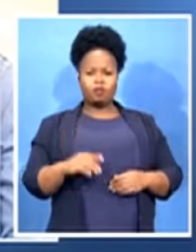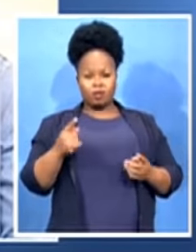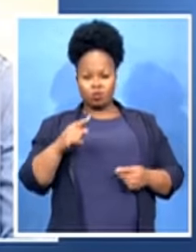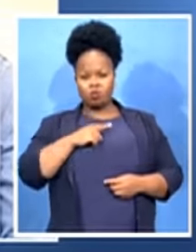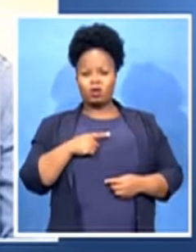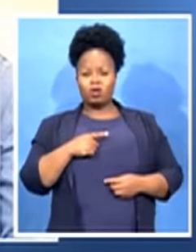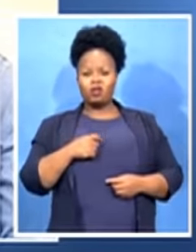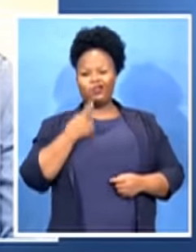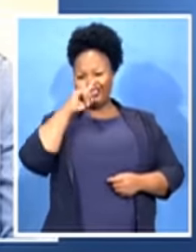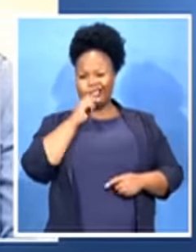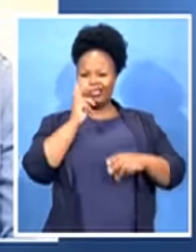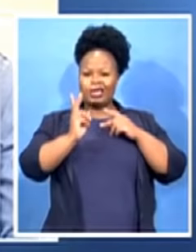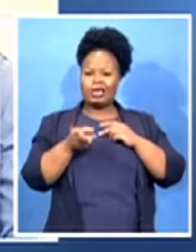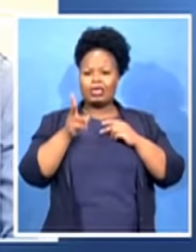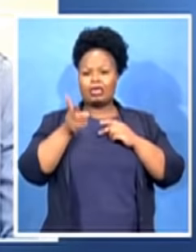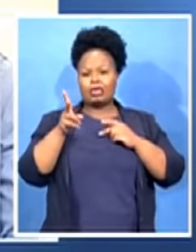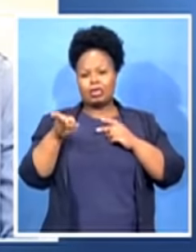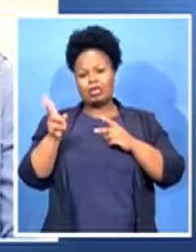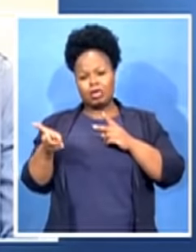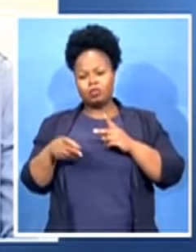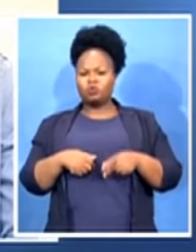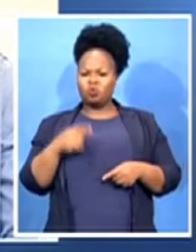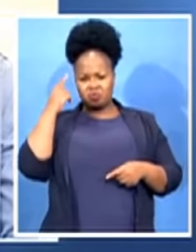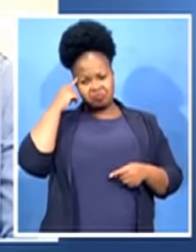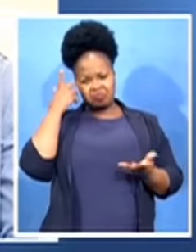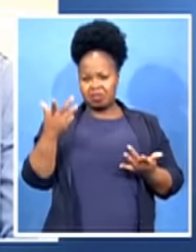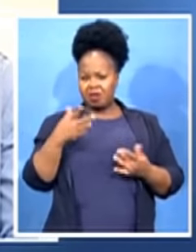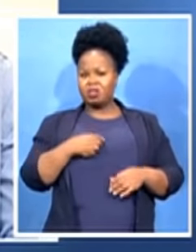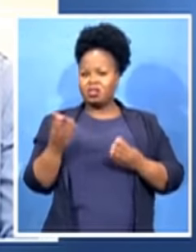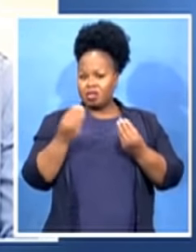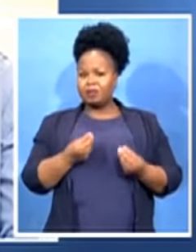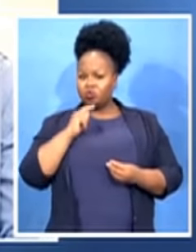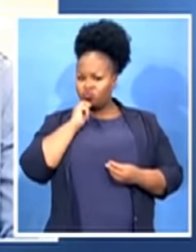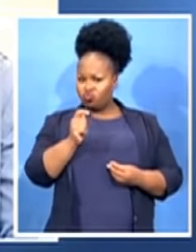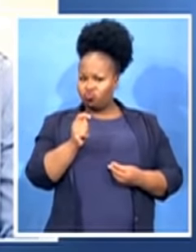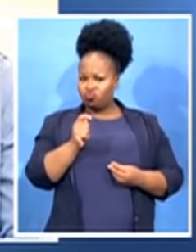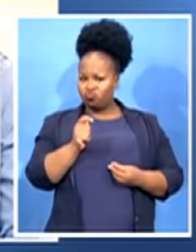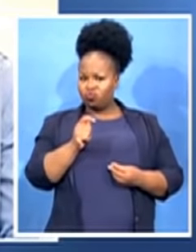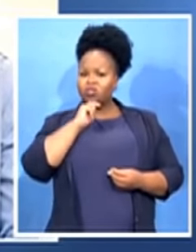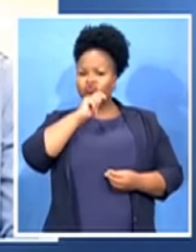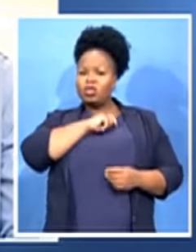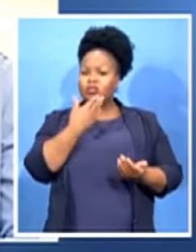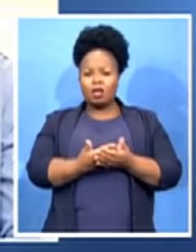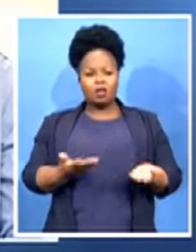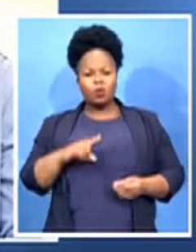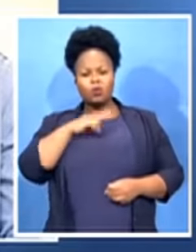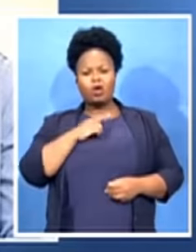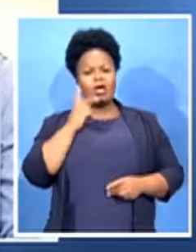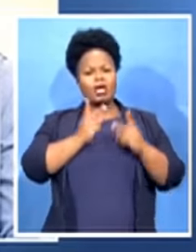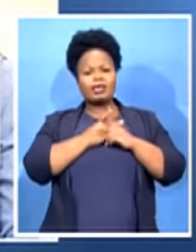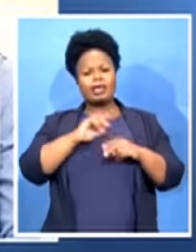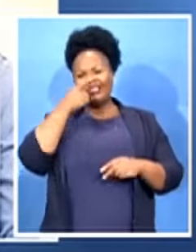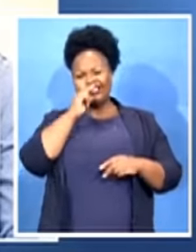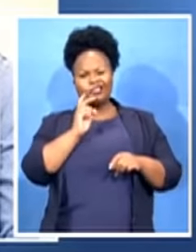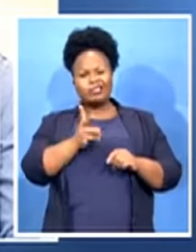to discern whether these numbers are actually reliable when we don't have the retest taking place, when you only base this based